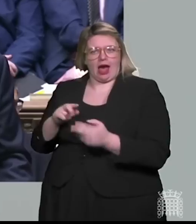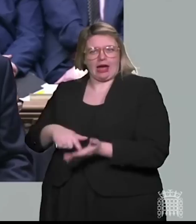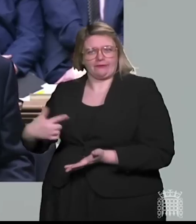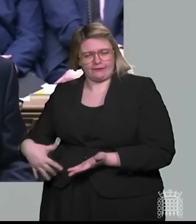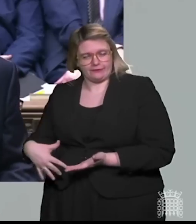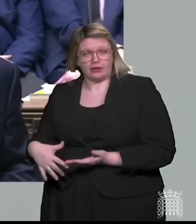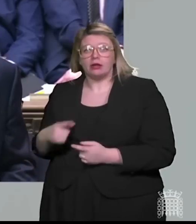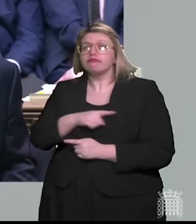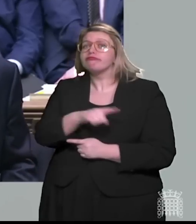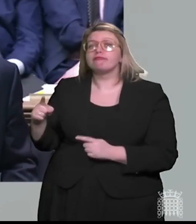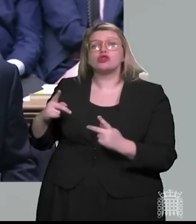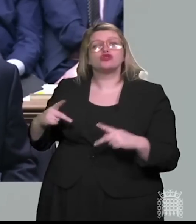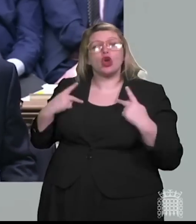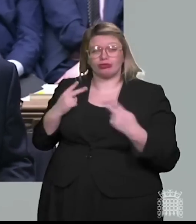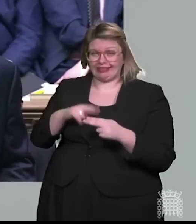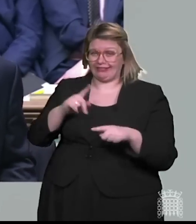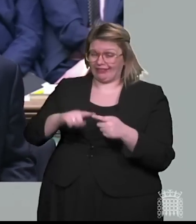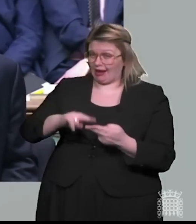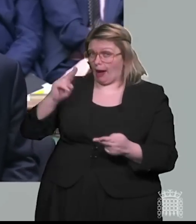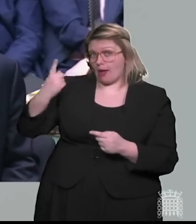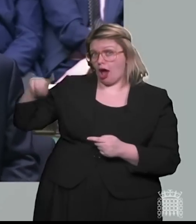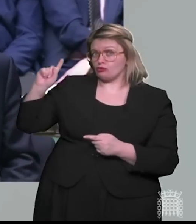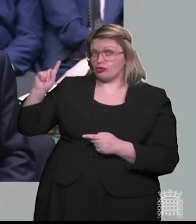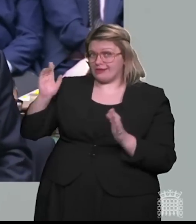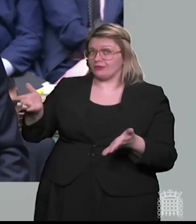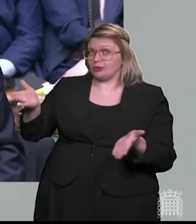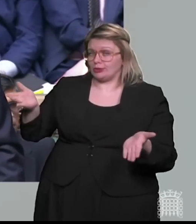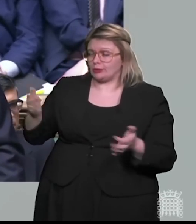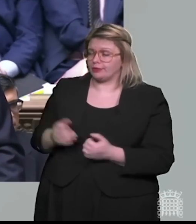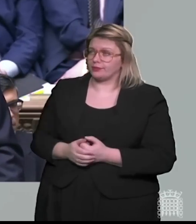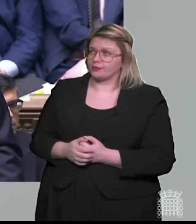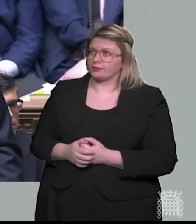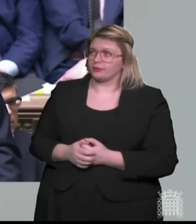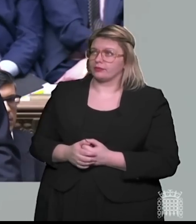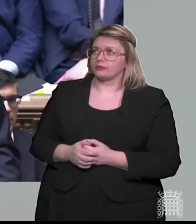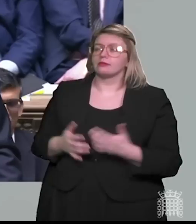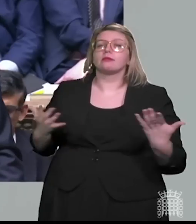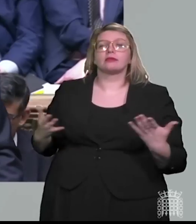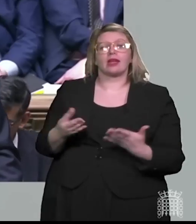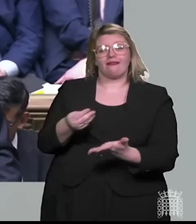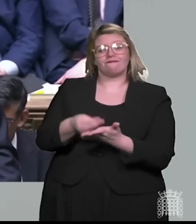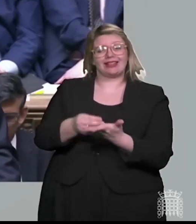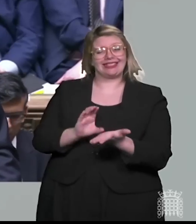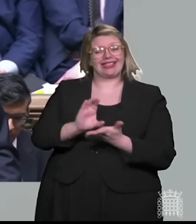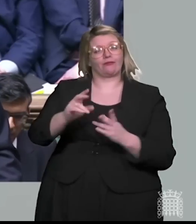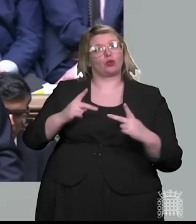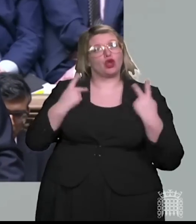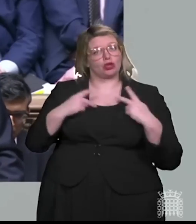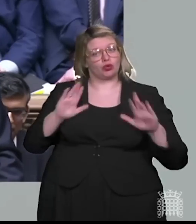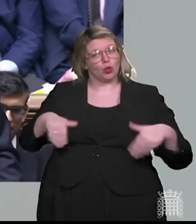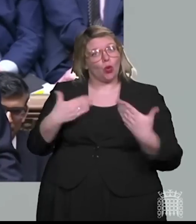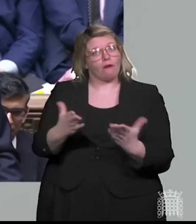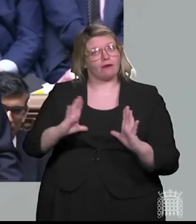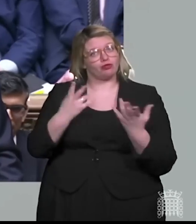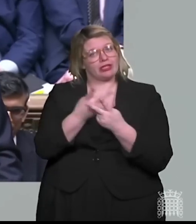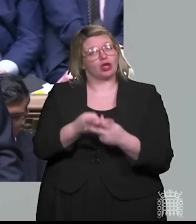childcare providers increasing fees last year alone. So we'll increase the funding paid to nurseries providing free childcare